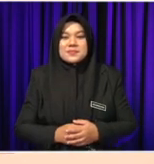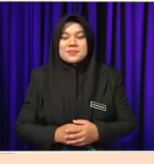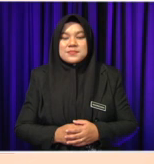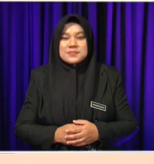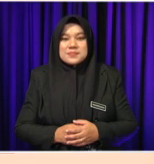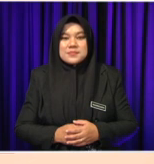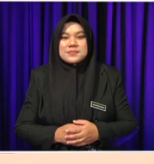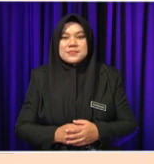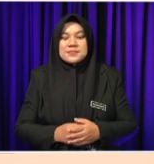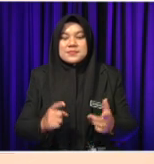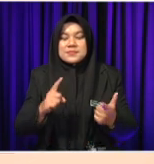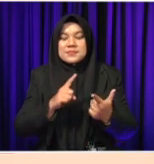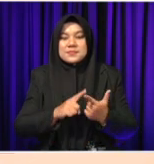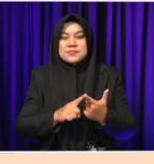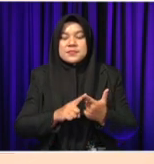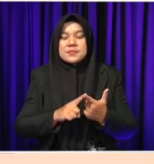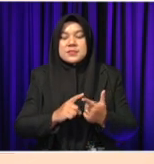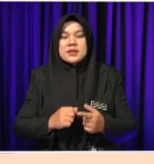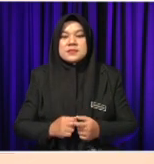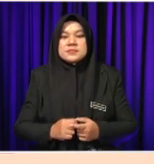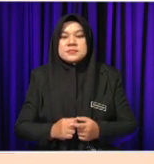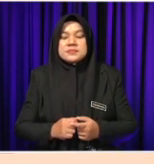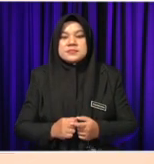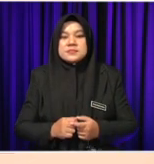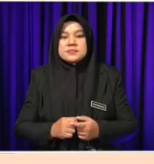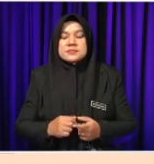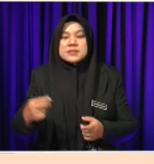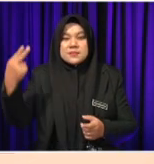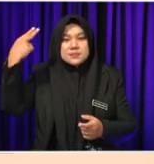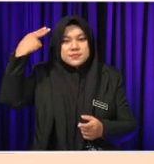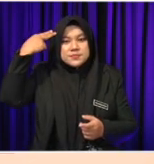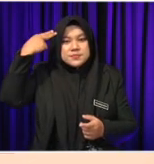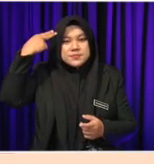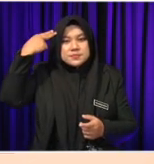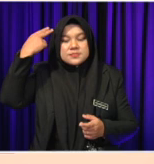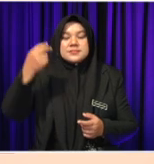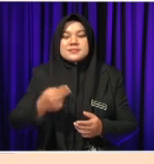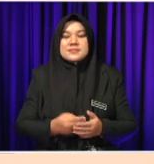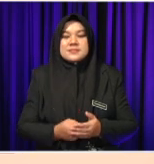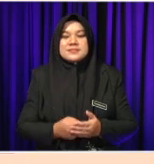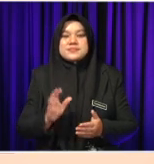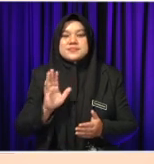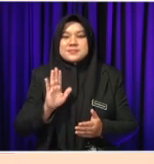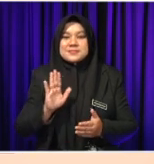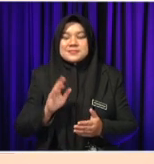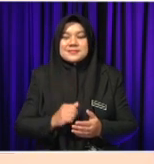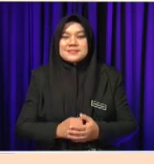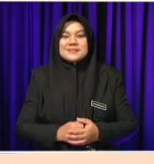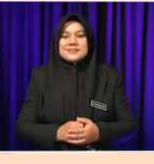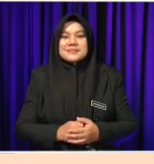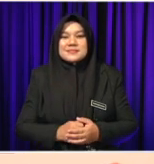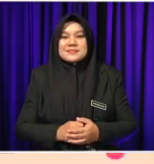All right. All right. Now, the second one, we have Muhammad Hafiz bin Saharudin. Hi, Hafiz. Hi, Hafiz.